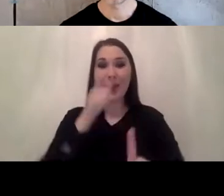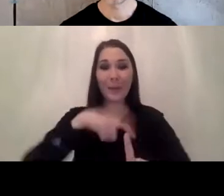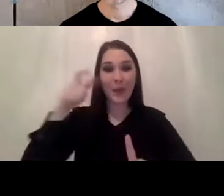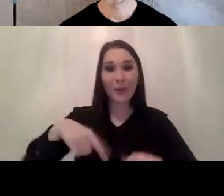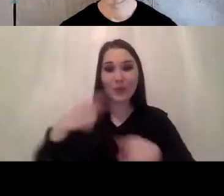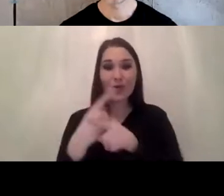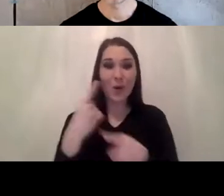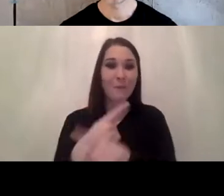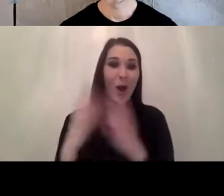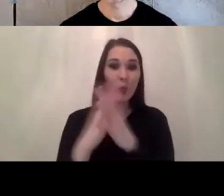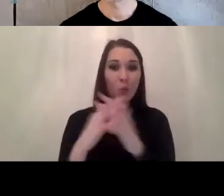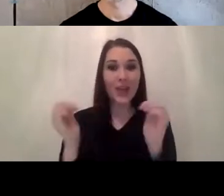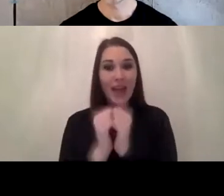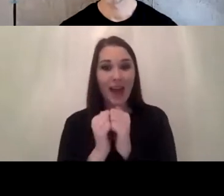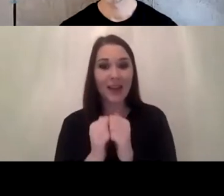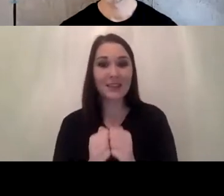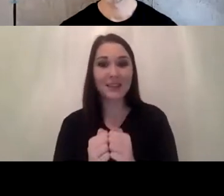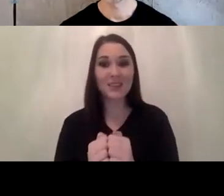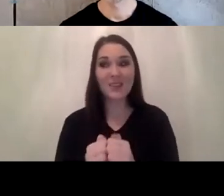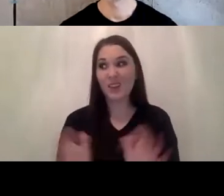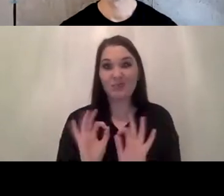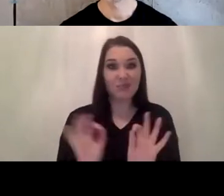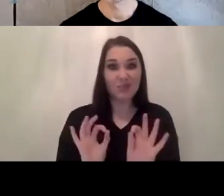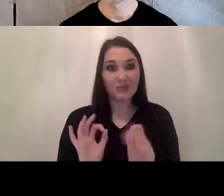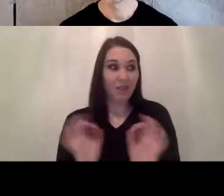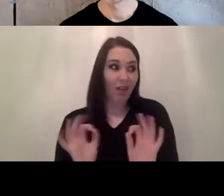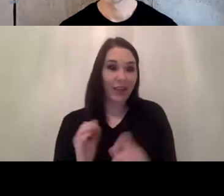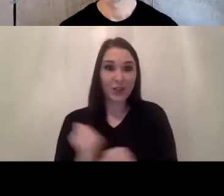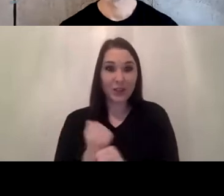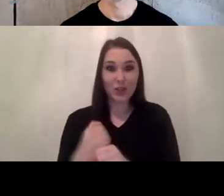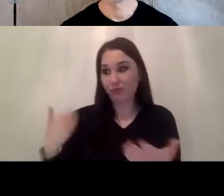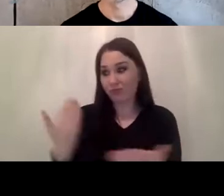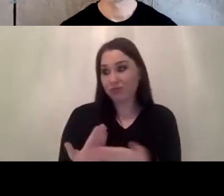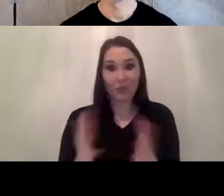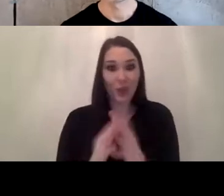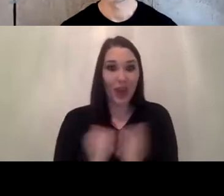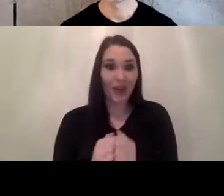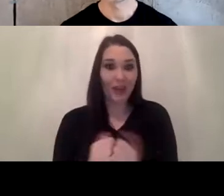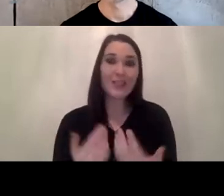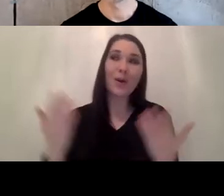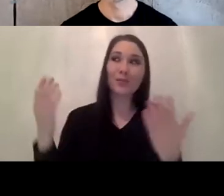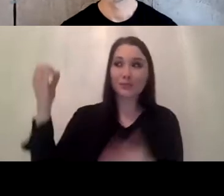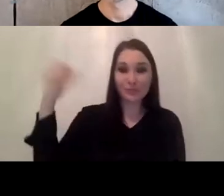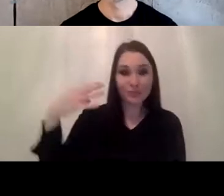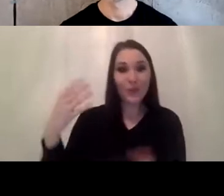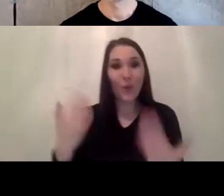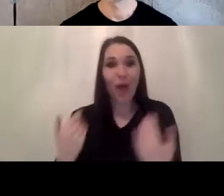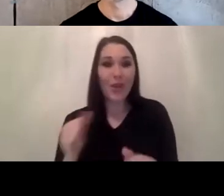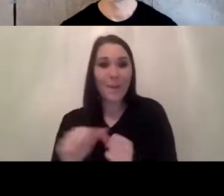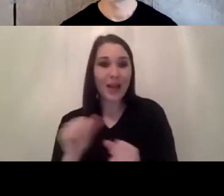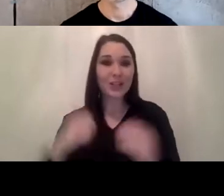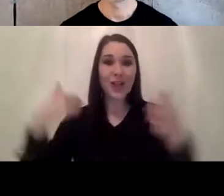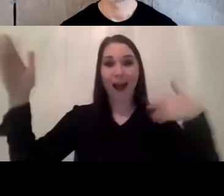their weekends, and not that they're probably that fun filled at the moment, but as the weather gets better and people can get out a bit more,